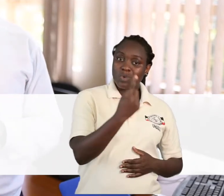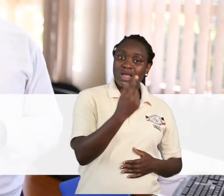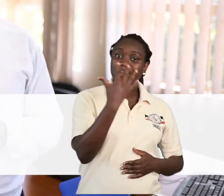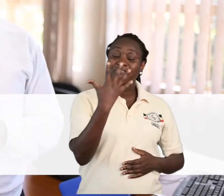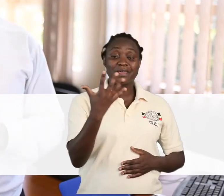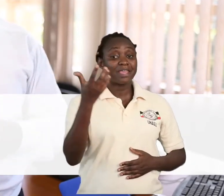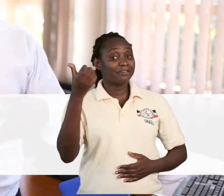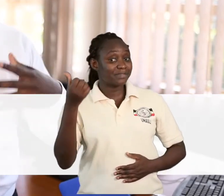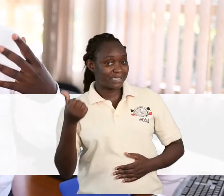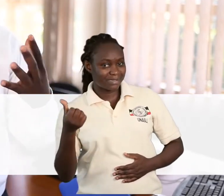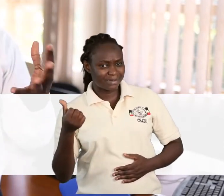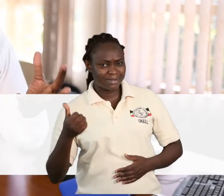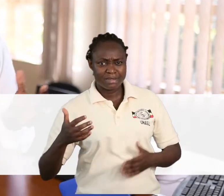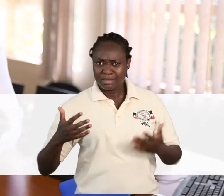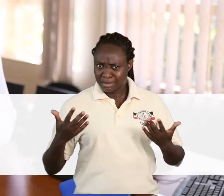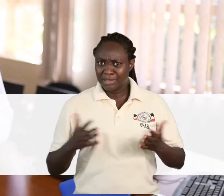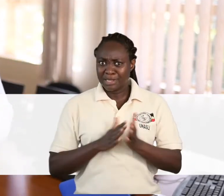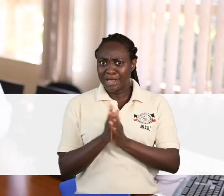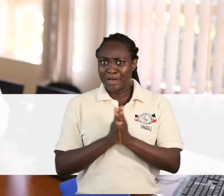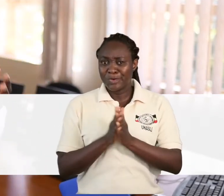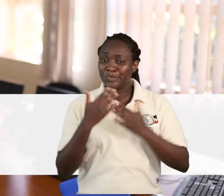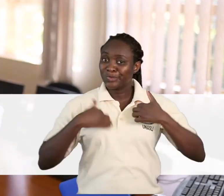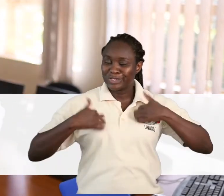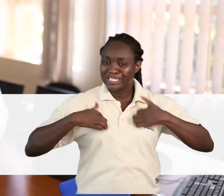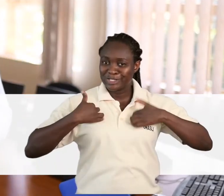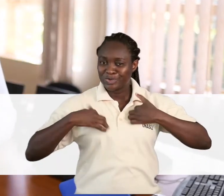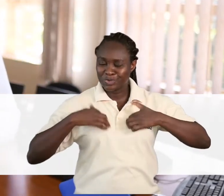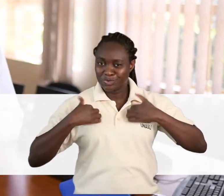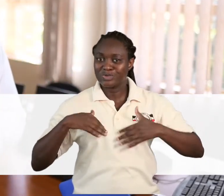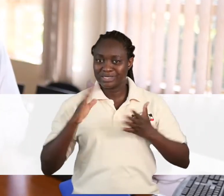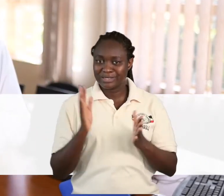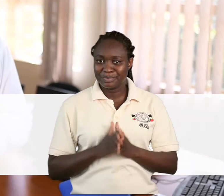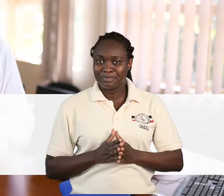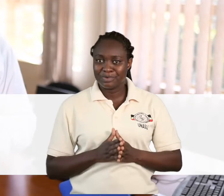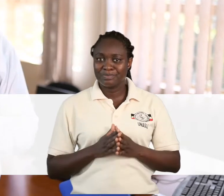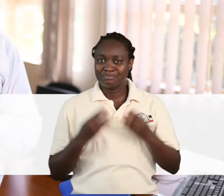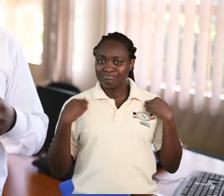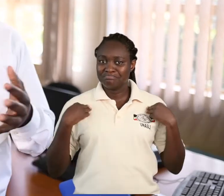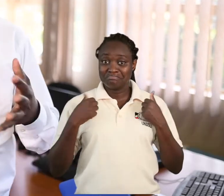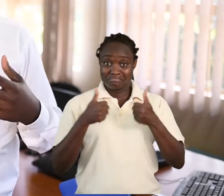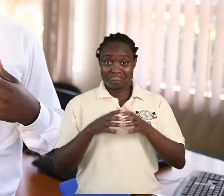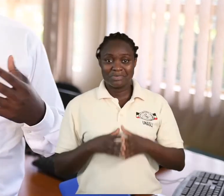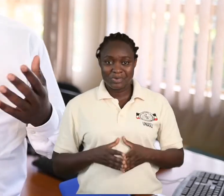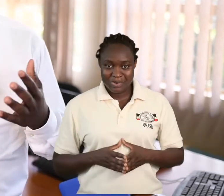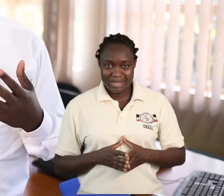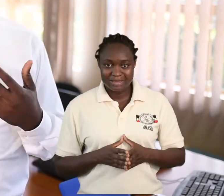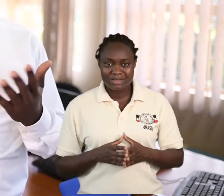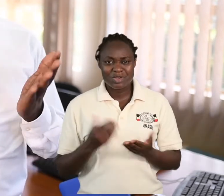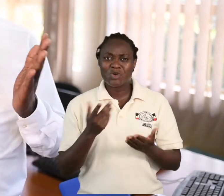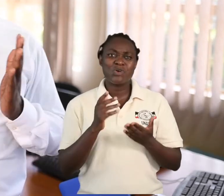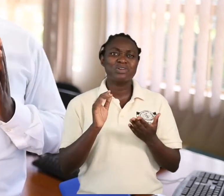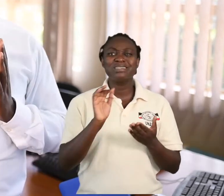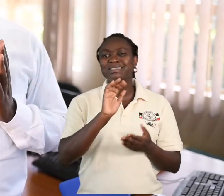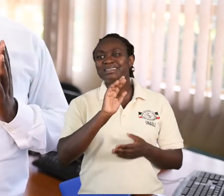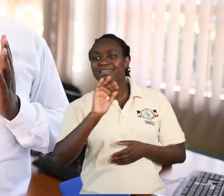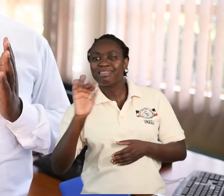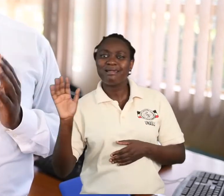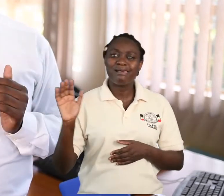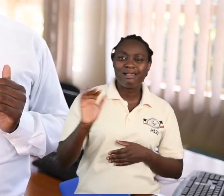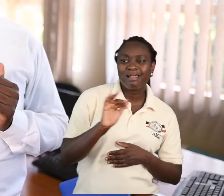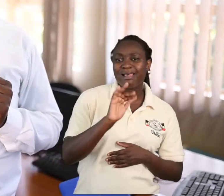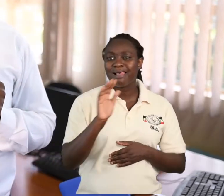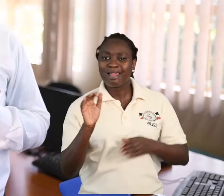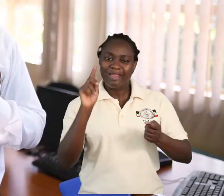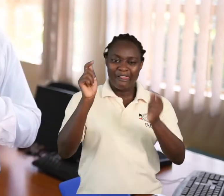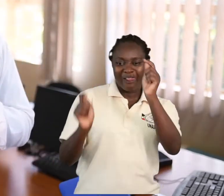156. I think this is becoming interesting. We're just playing about with letters. We're just